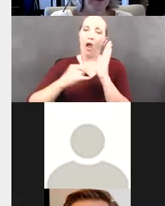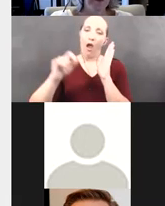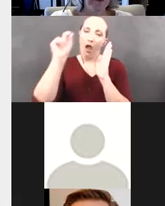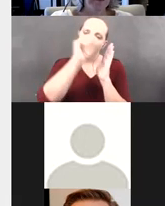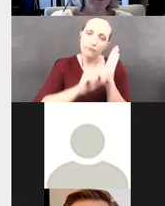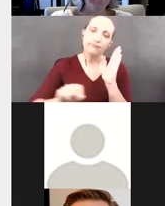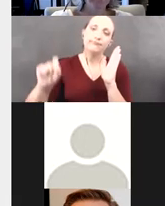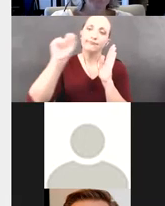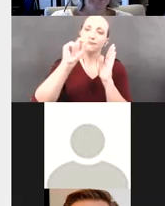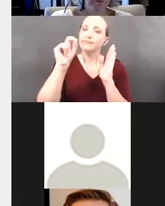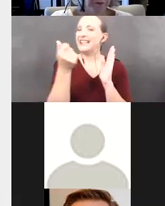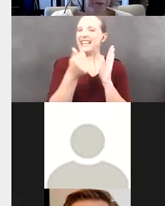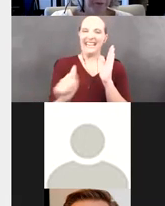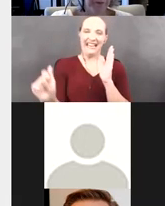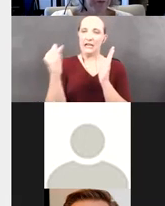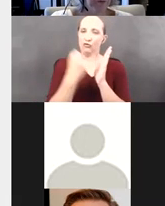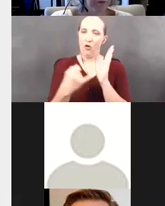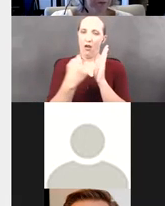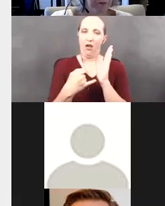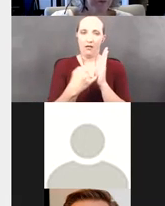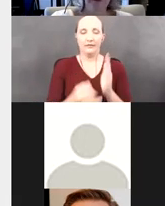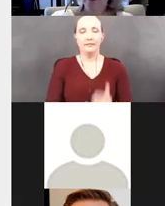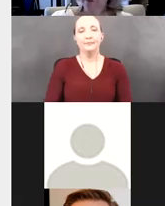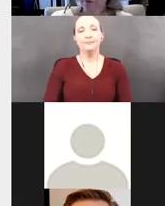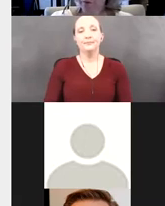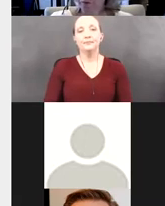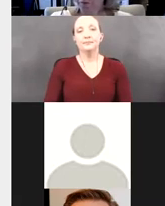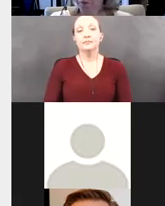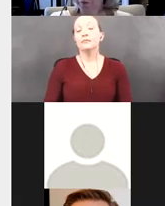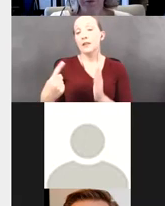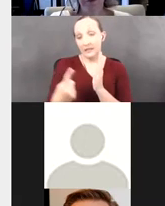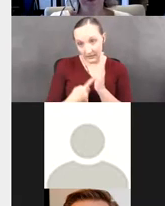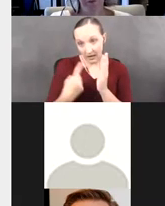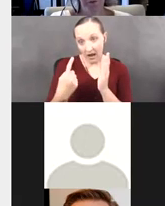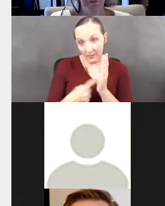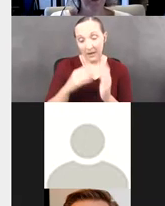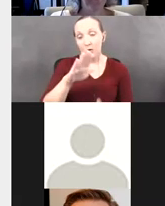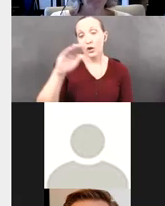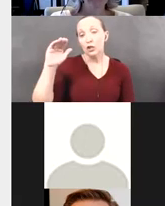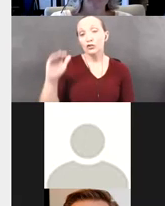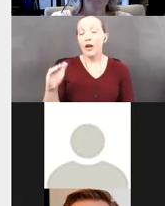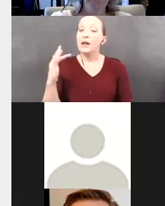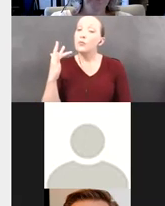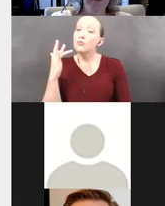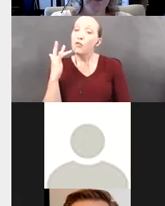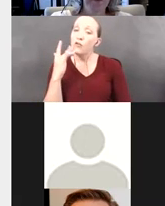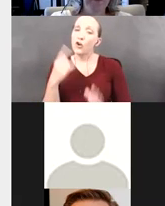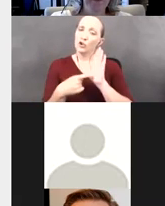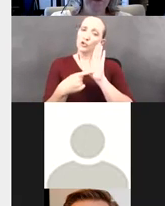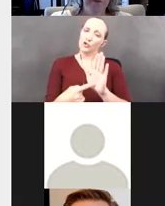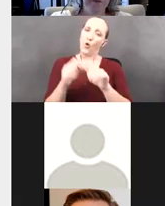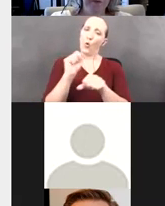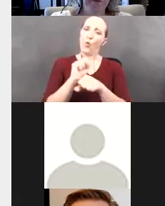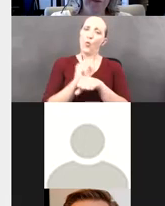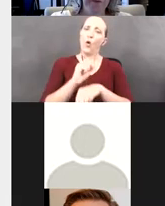cualquier parte de la hoja. At times, your A child may veces su prefer to hijo show puede his or her work preferir on a separate